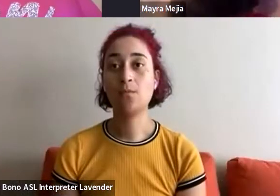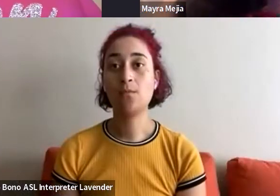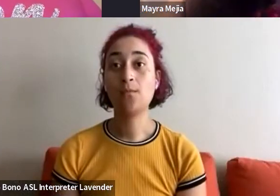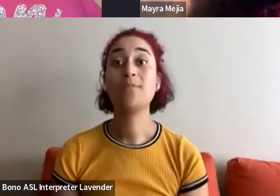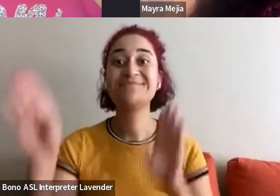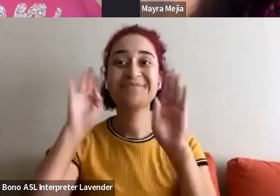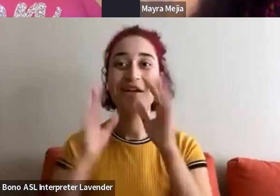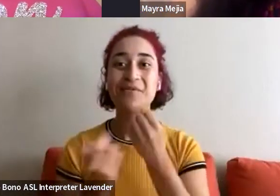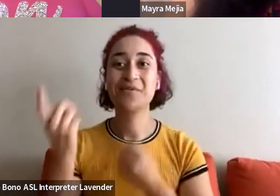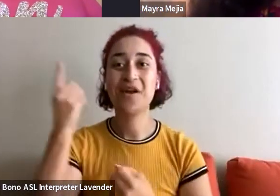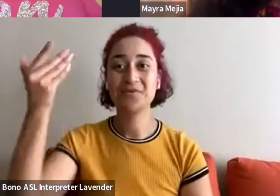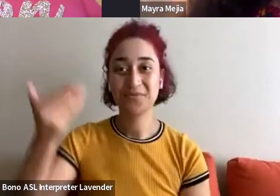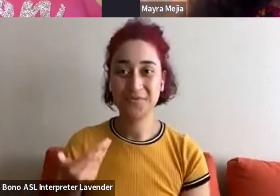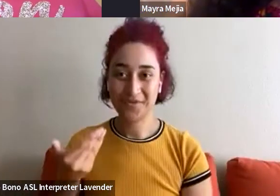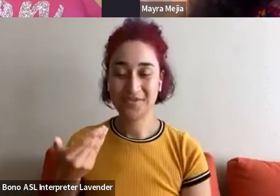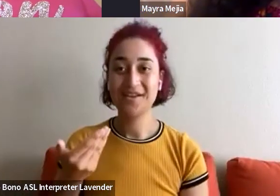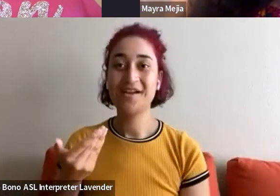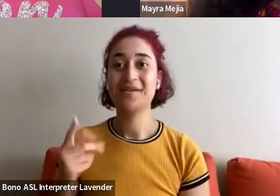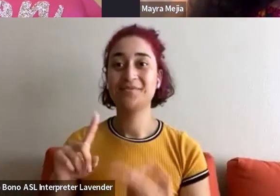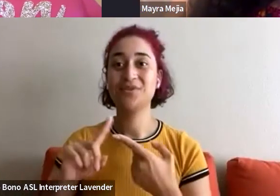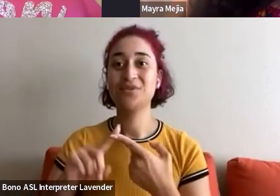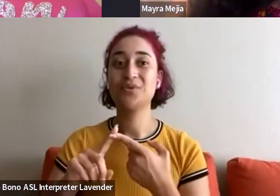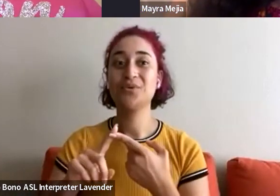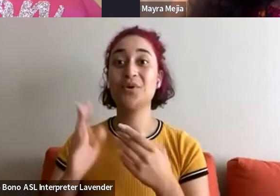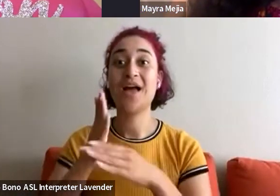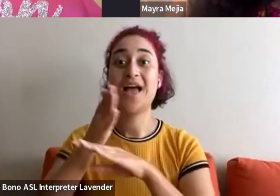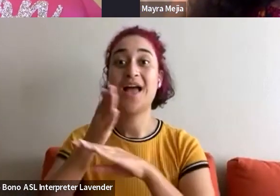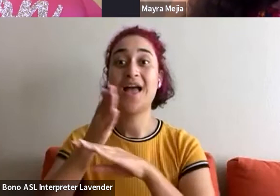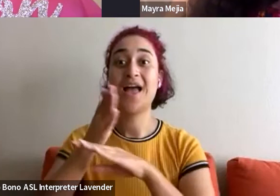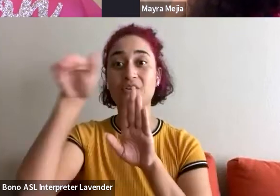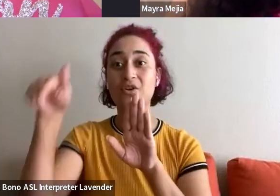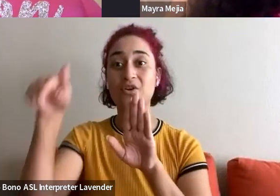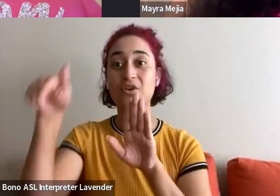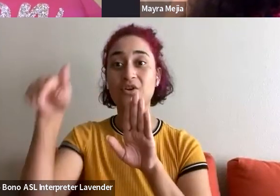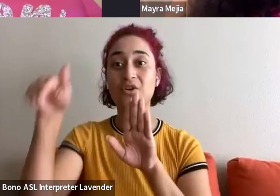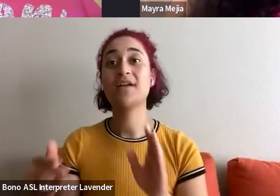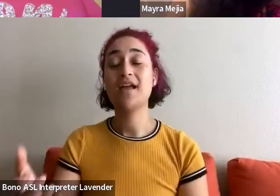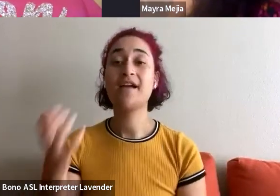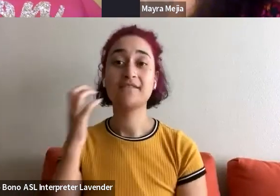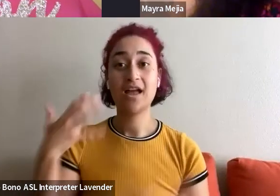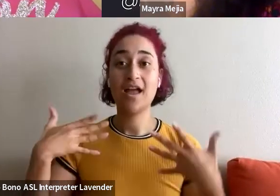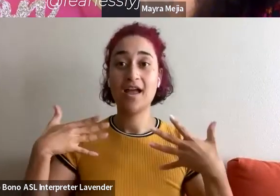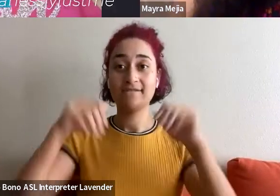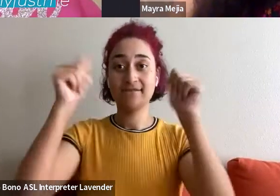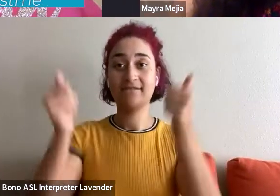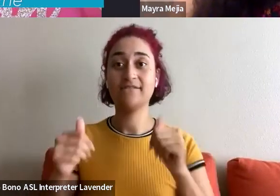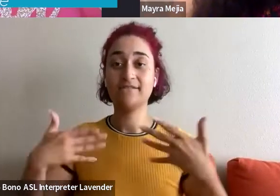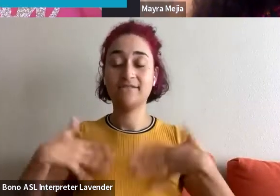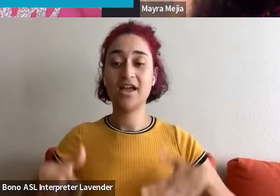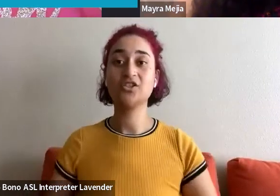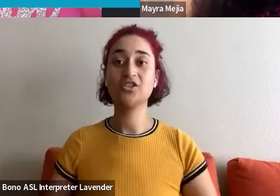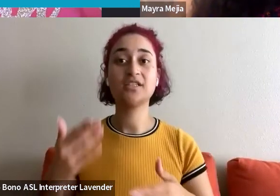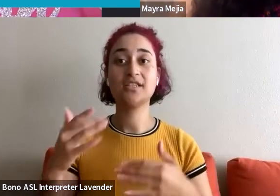Hi, everyone. Welcome to Ahead of the Curve, a fat fashion series produced by NAAFA. I'm Marcy Cruz,